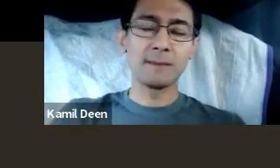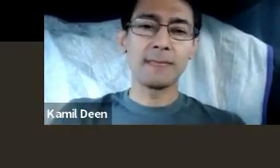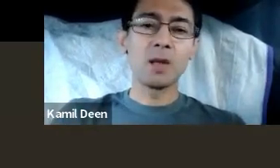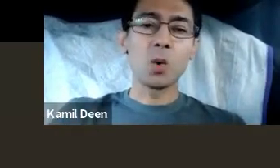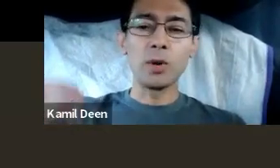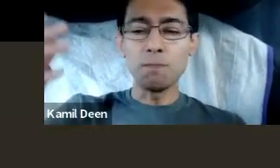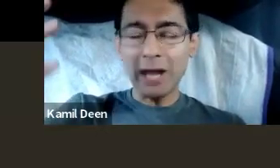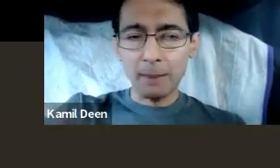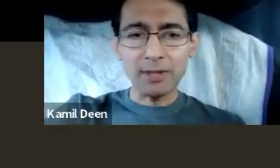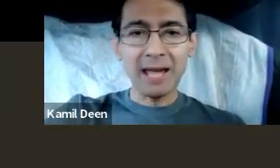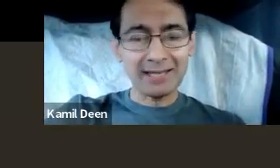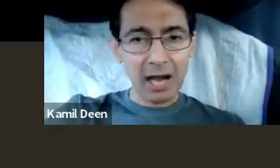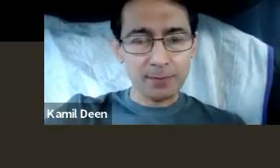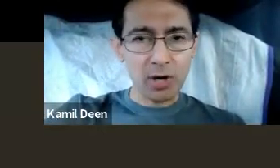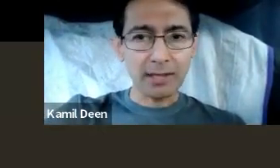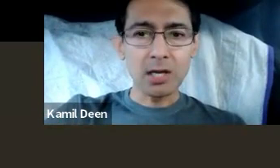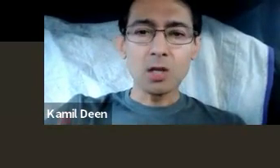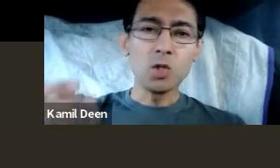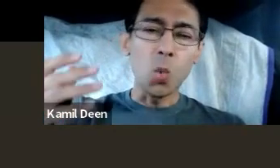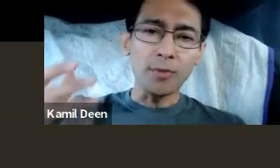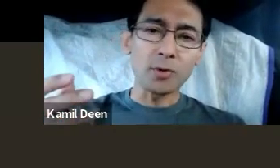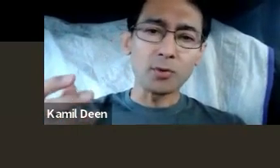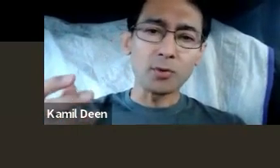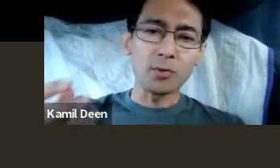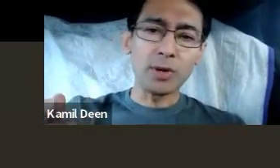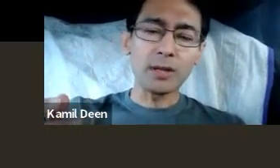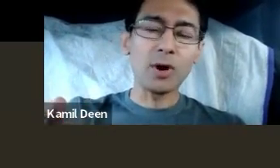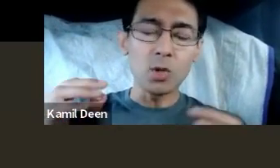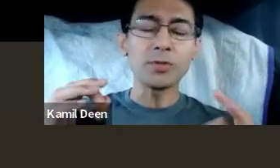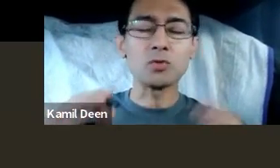abstracts, when you pick up the next abstract, you want the